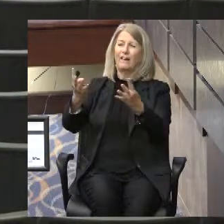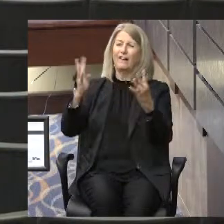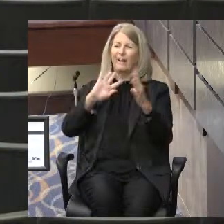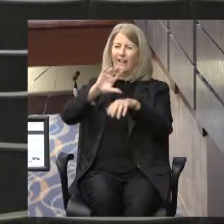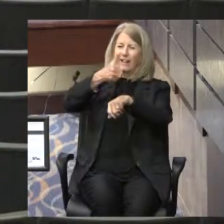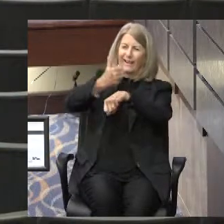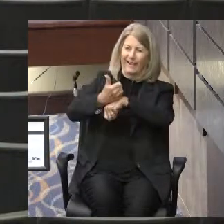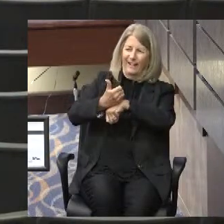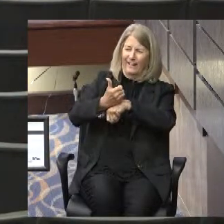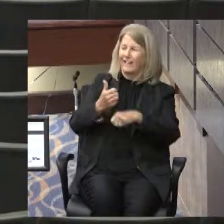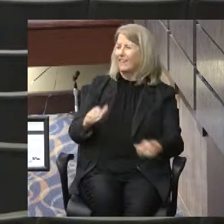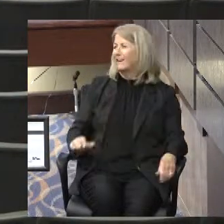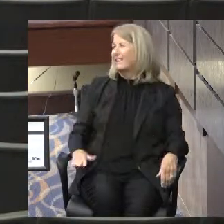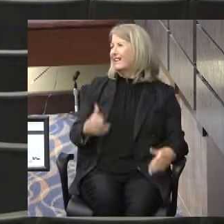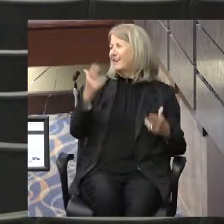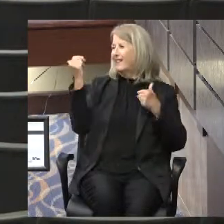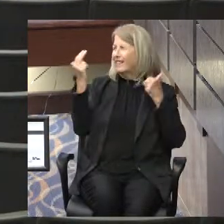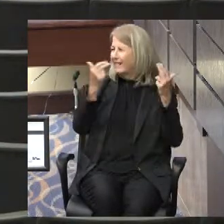Yeah.